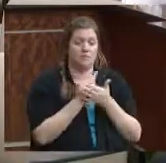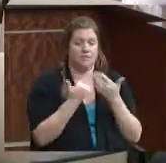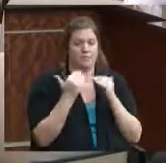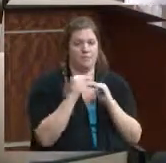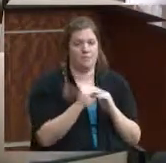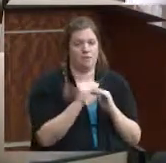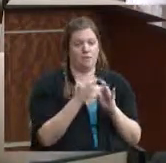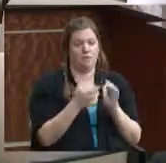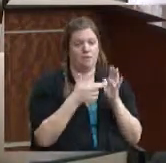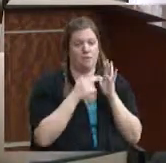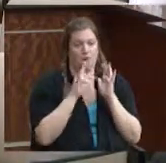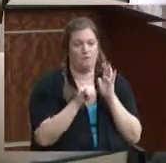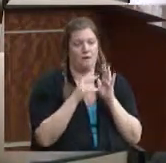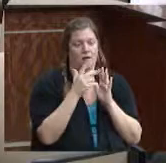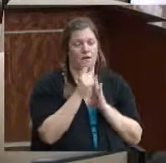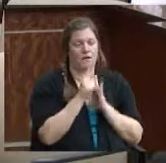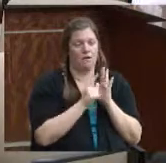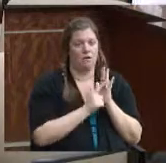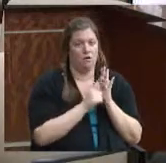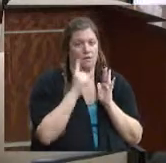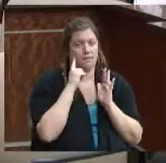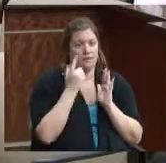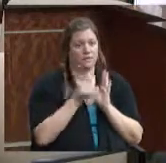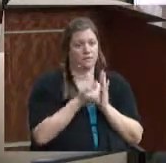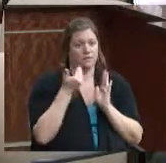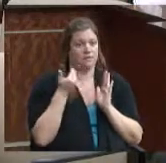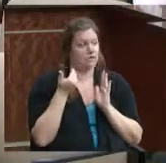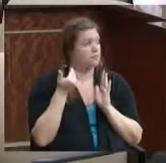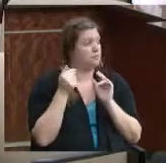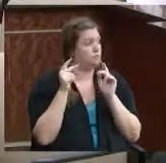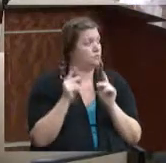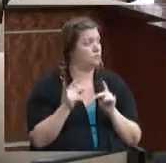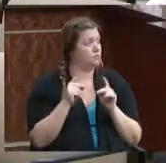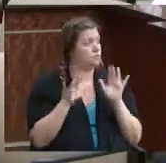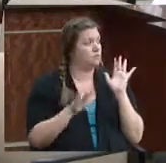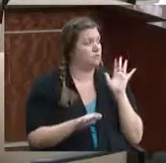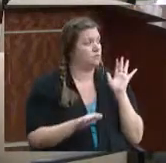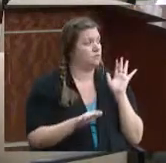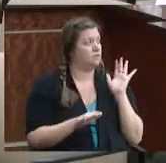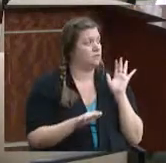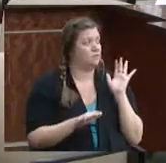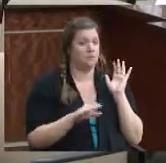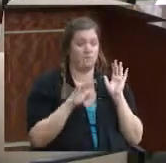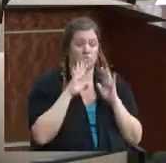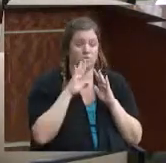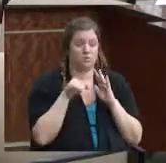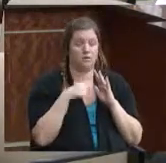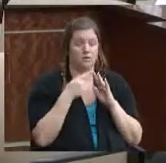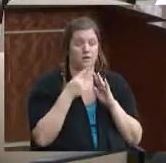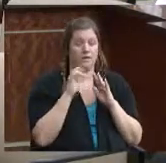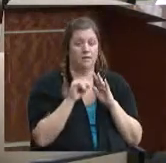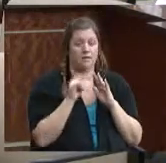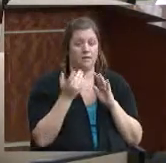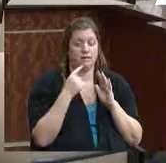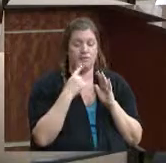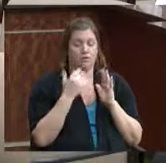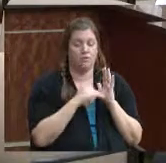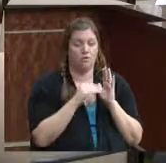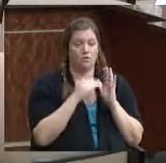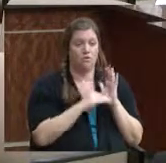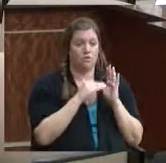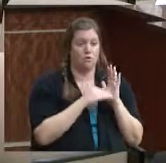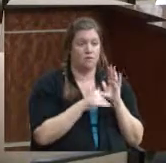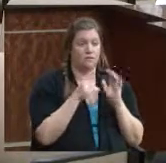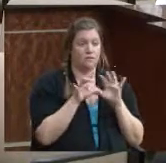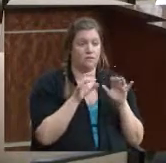minimum required by law. I believe the previous person who testified attested to that over and over again, that they did